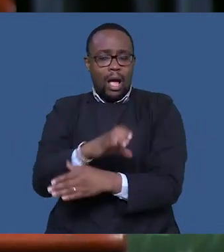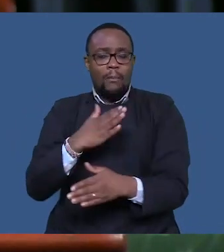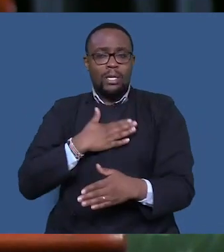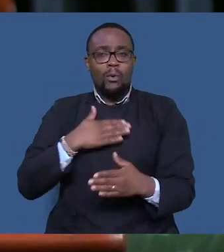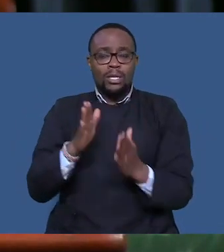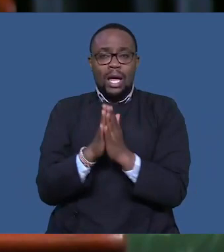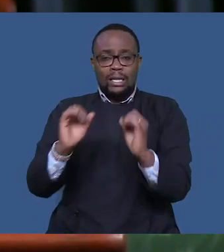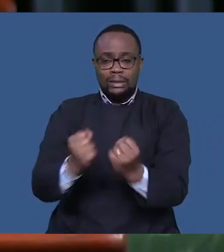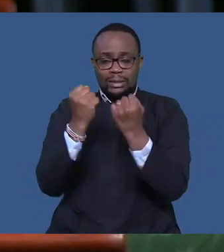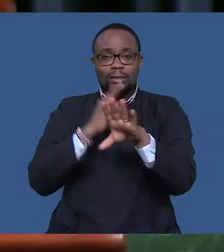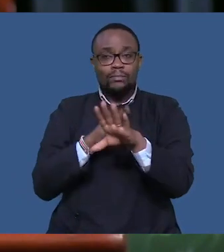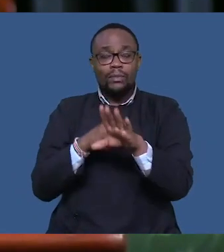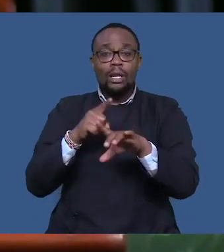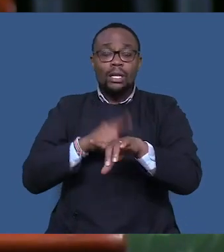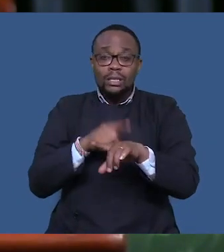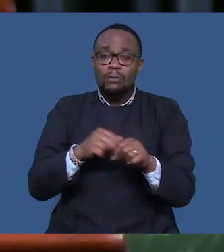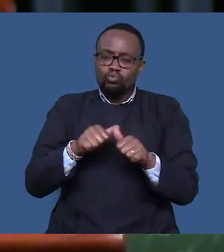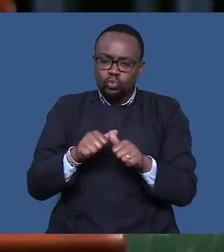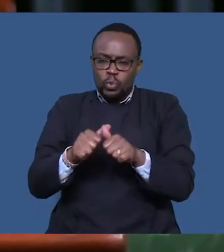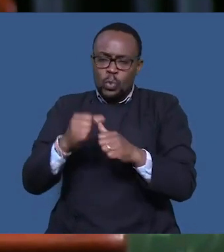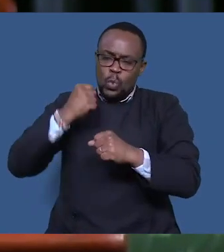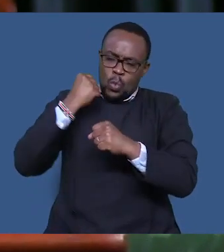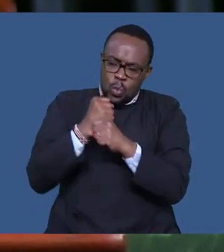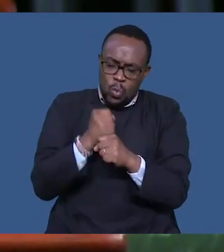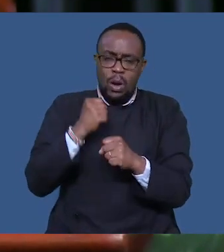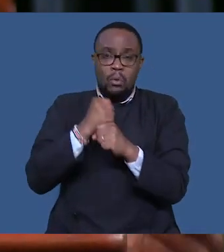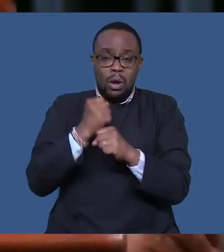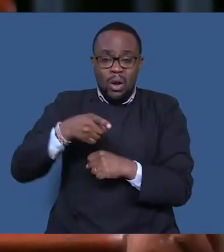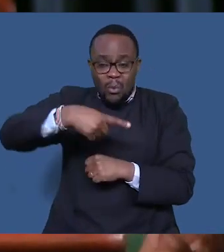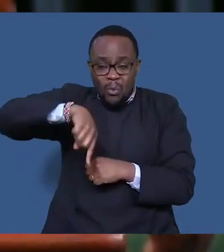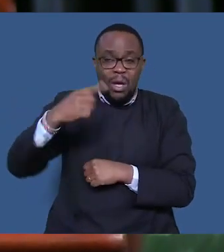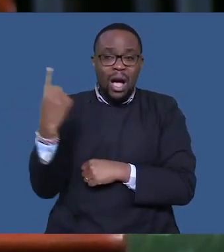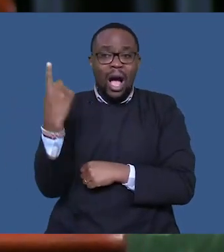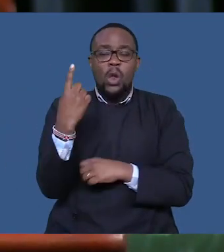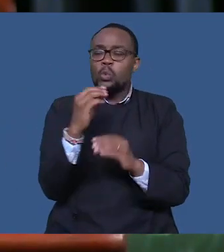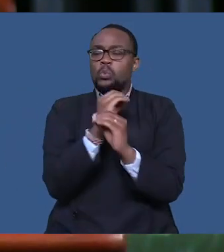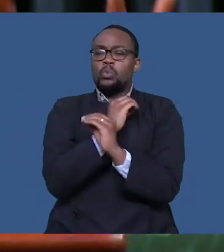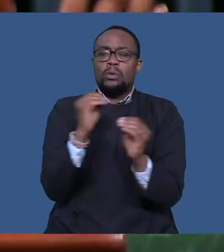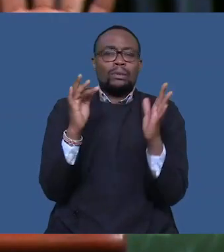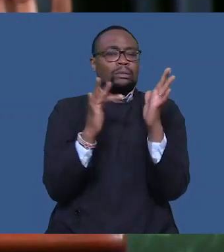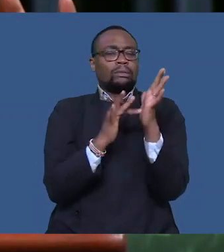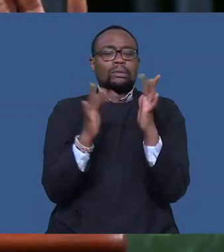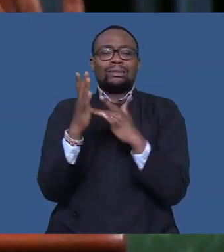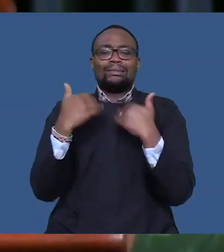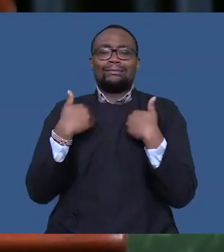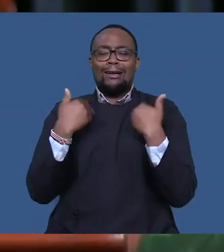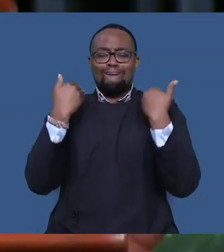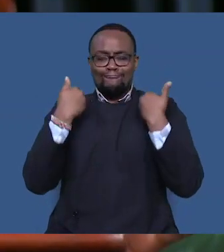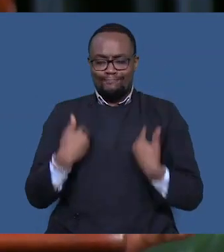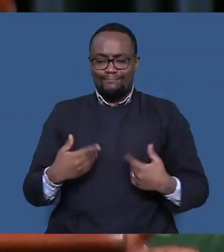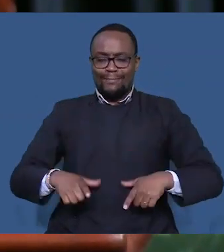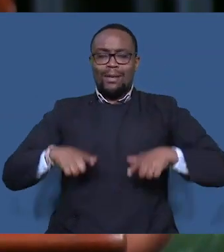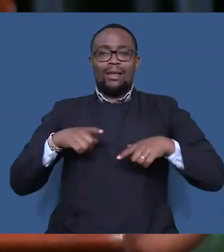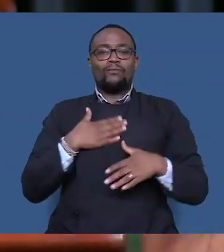time. And we just pray that as we carry our yoke, we know that we are not alone, that Jesus Christ, we are yoked with you. Therefore, our yoke